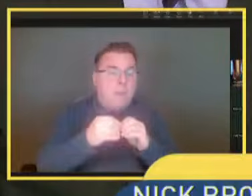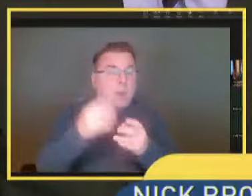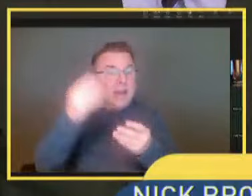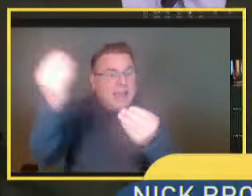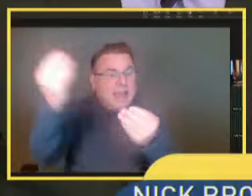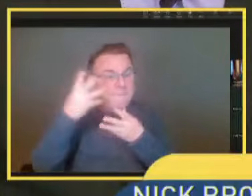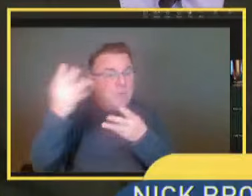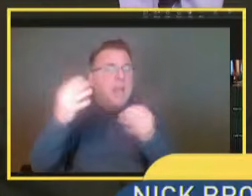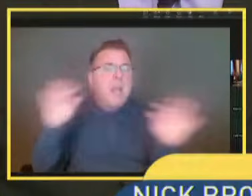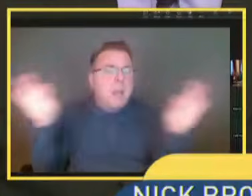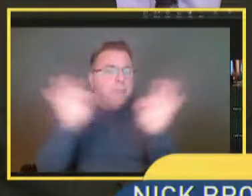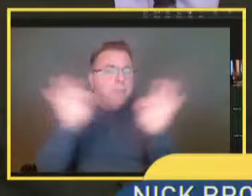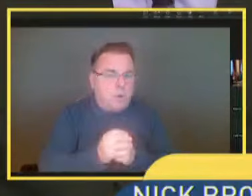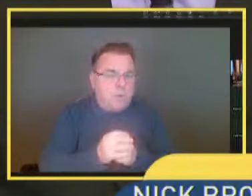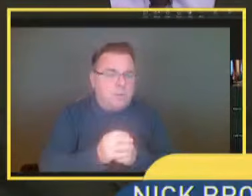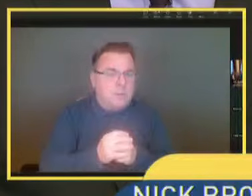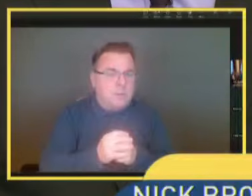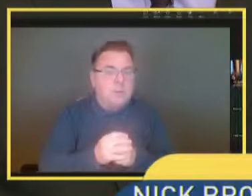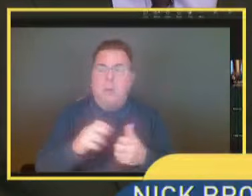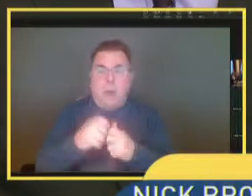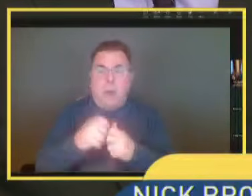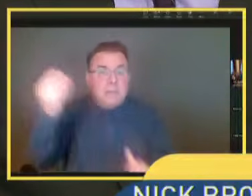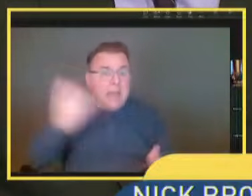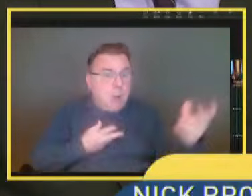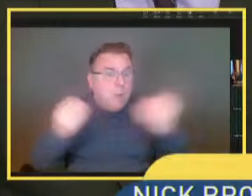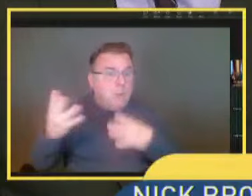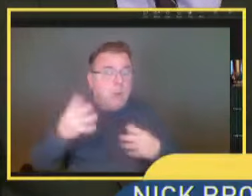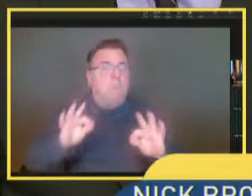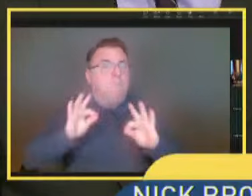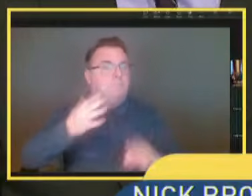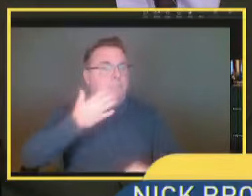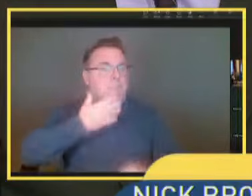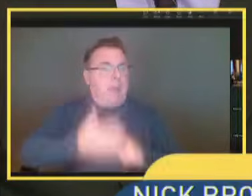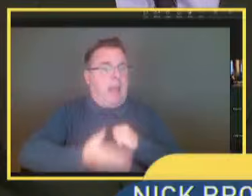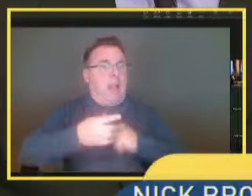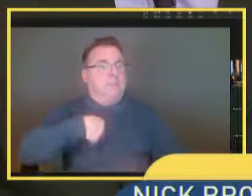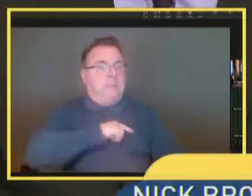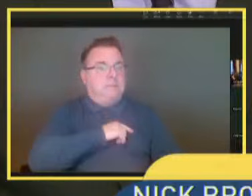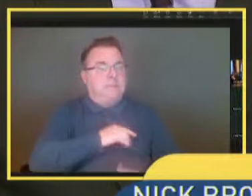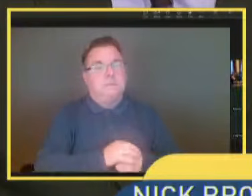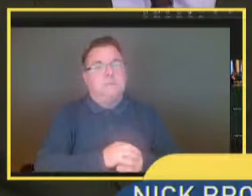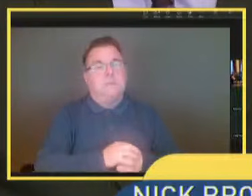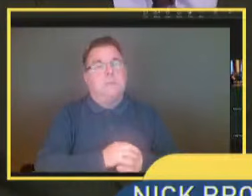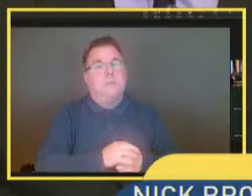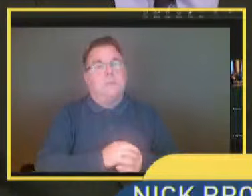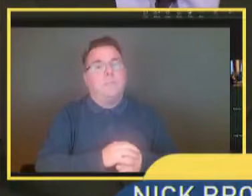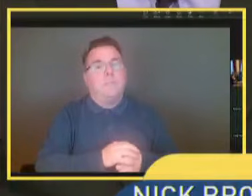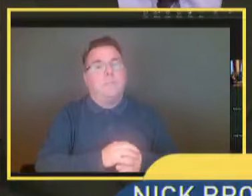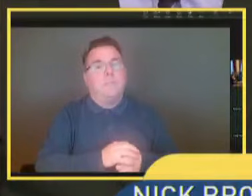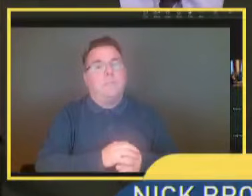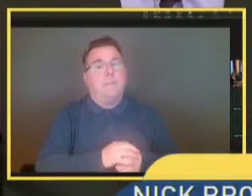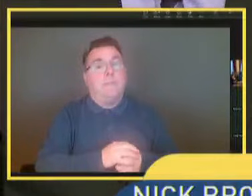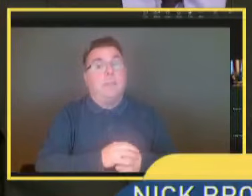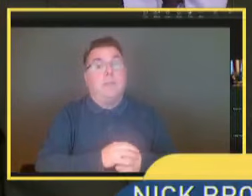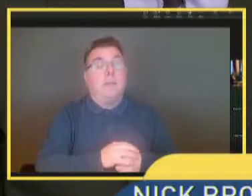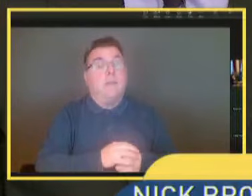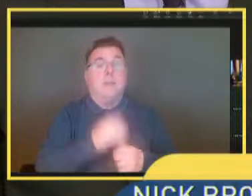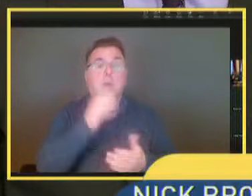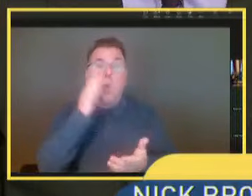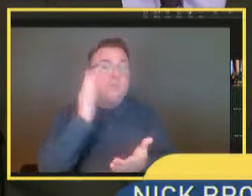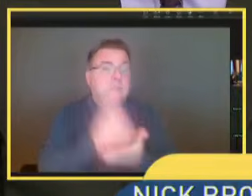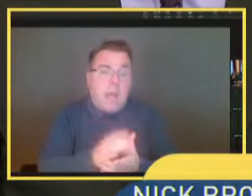for people expressing their concerns, the better. And it is so important that that information continue to come because, as the governor